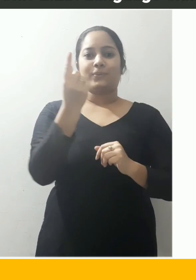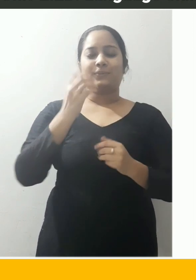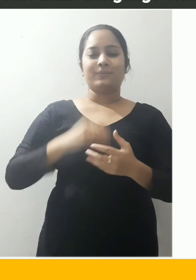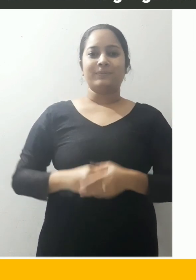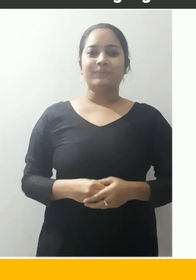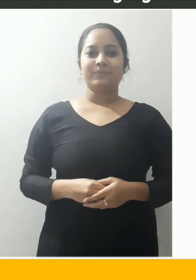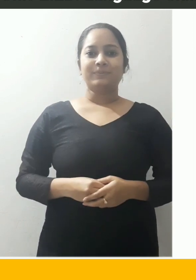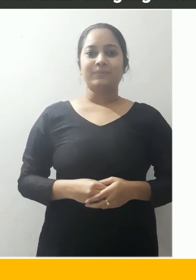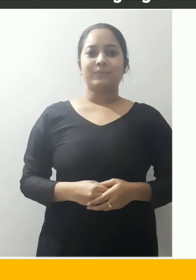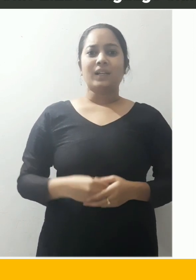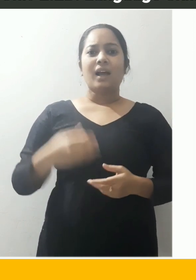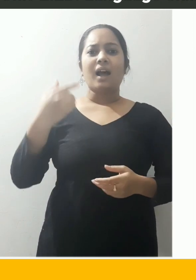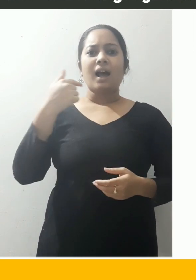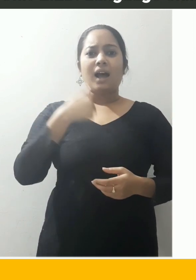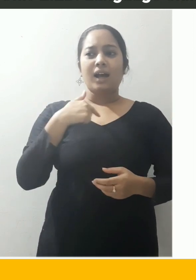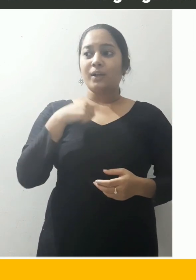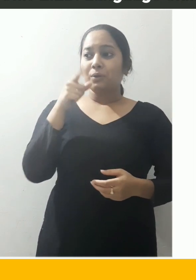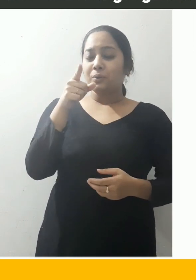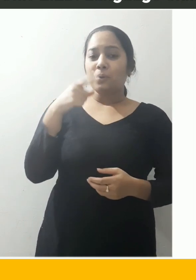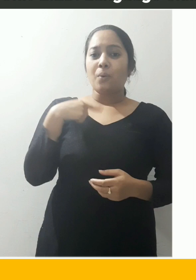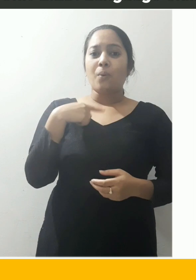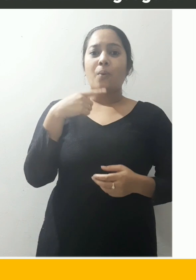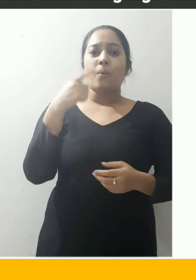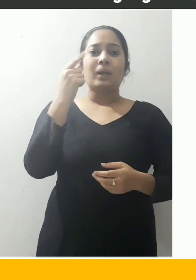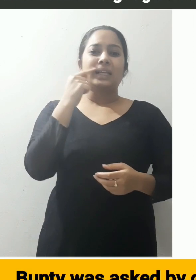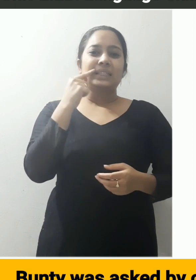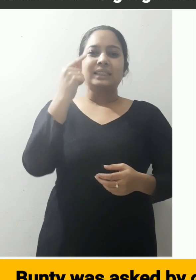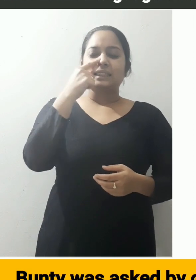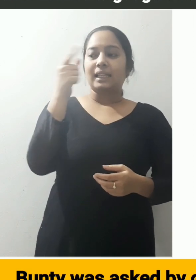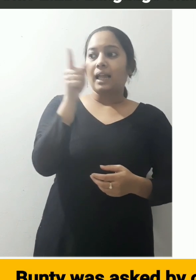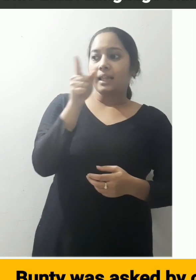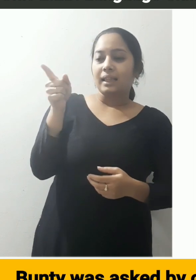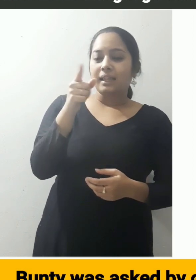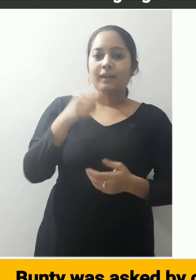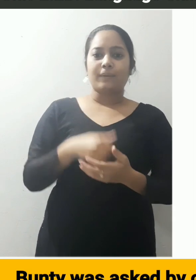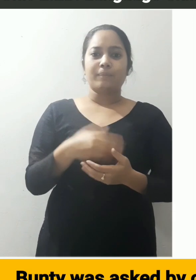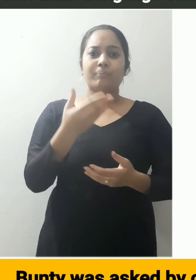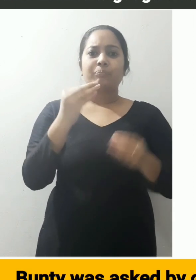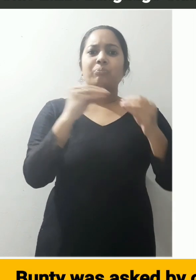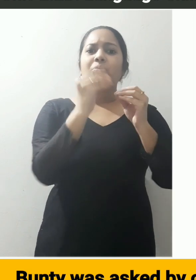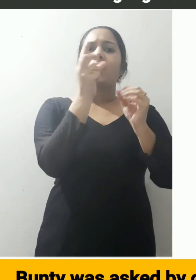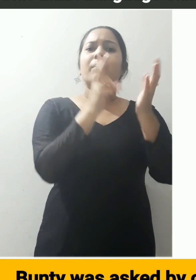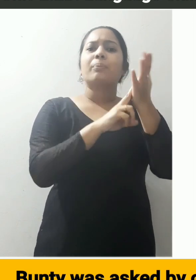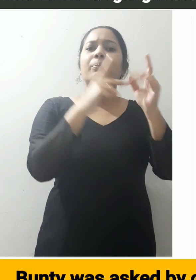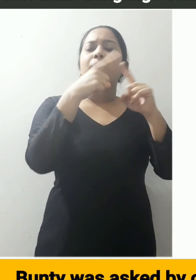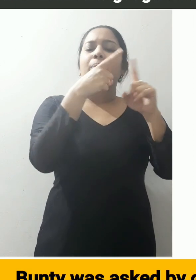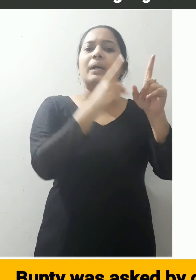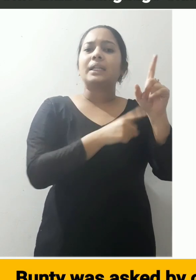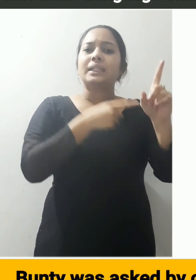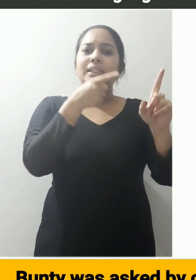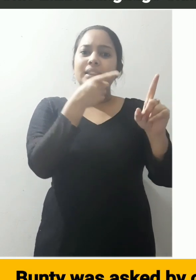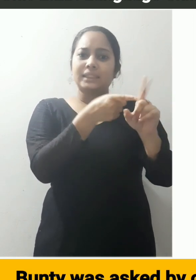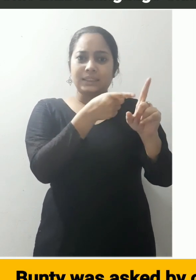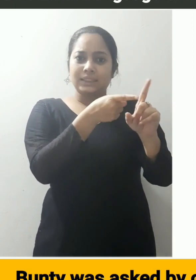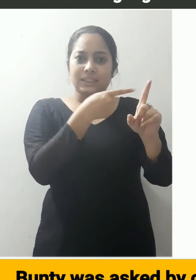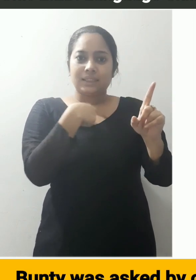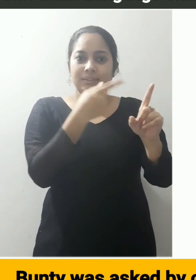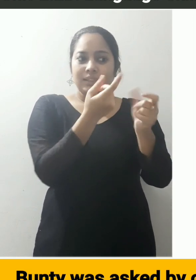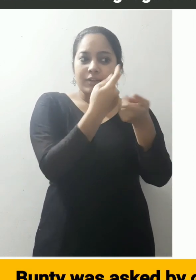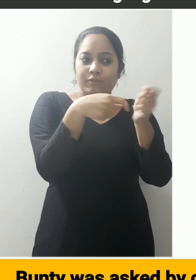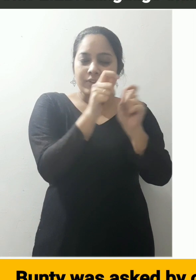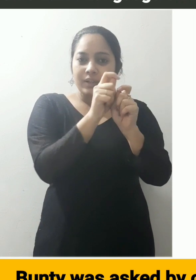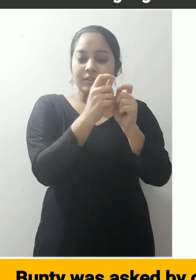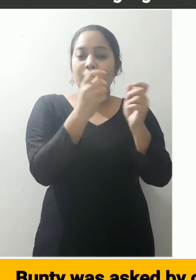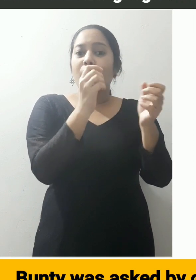I, you, he, she, they. Bunty was asked by one of his friends to